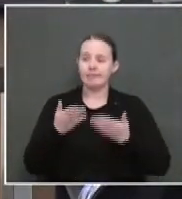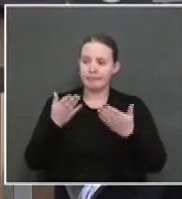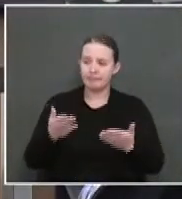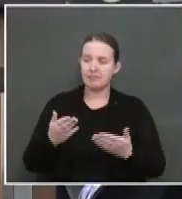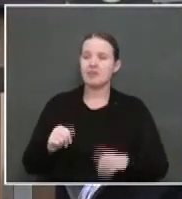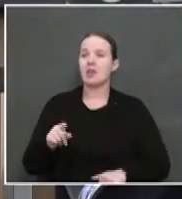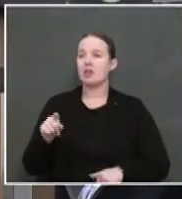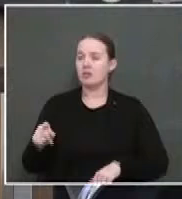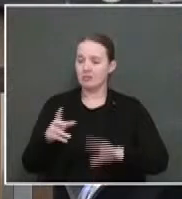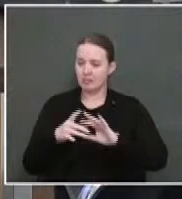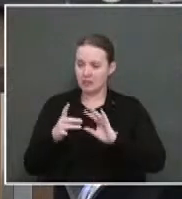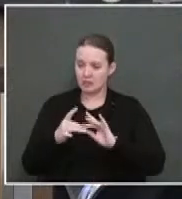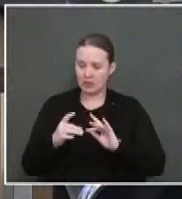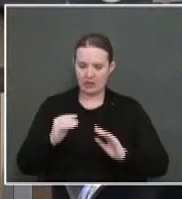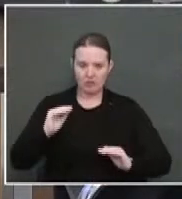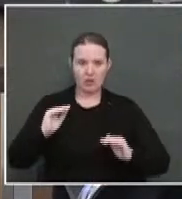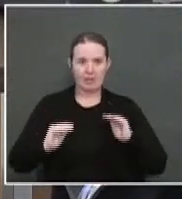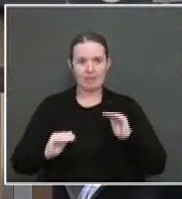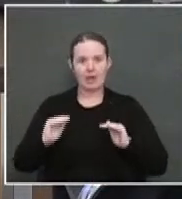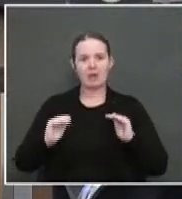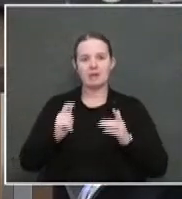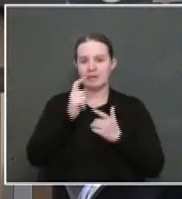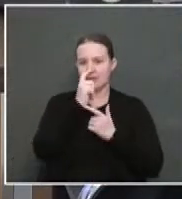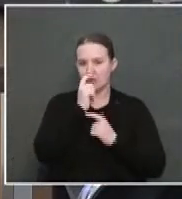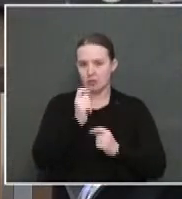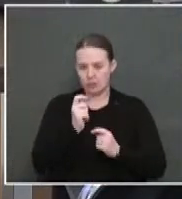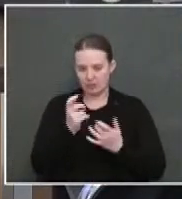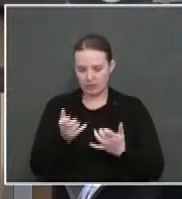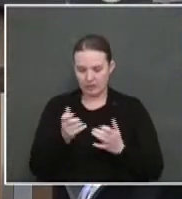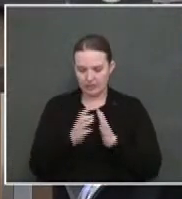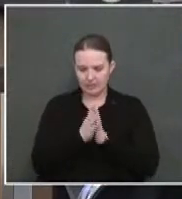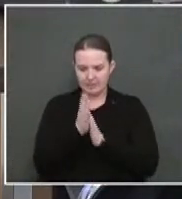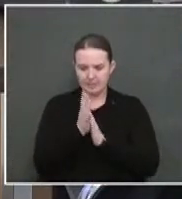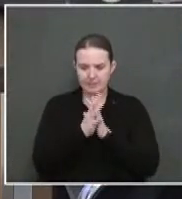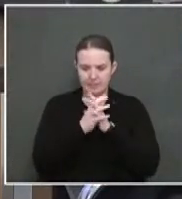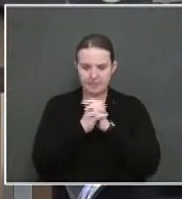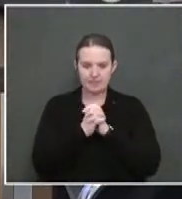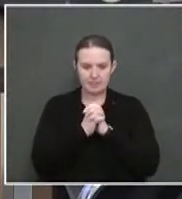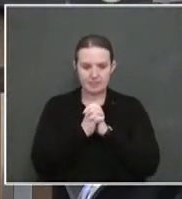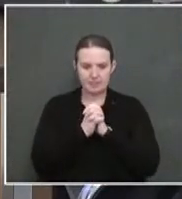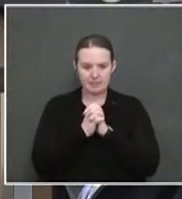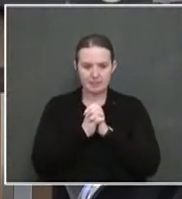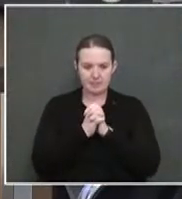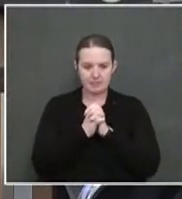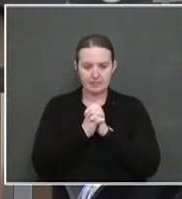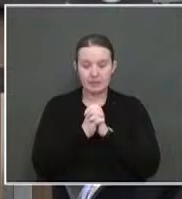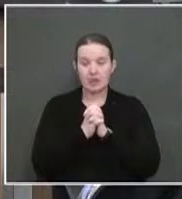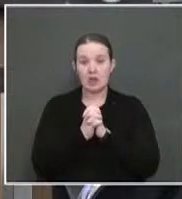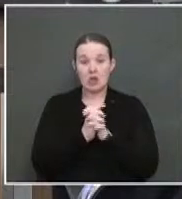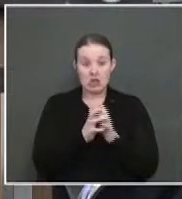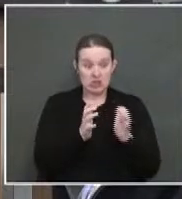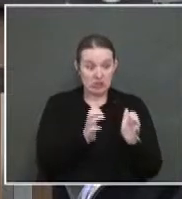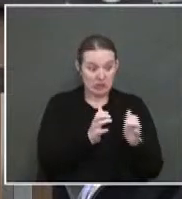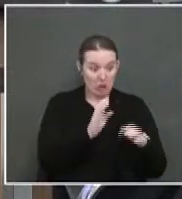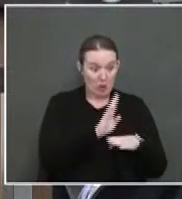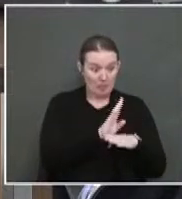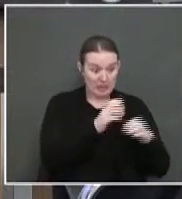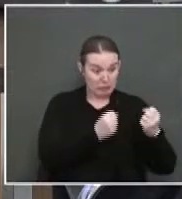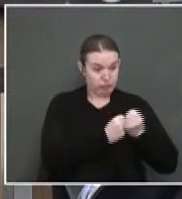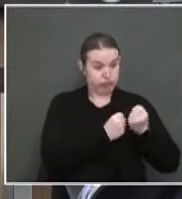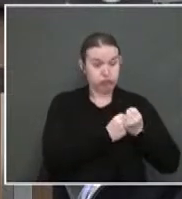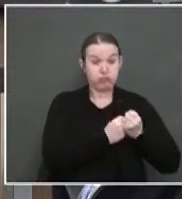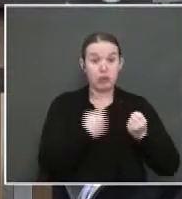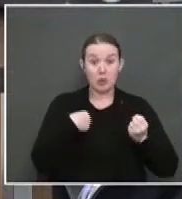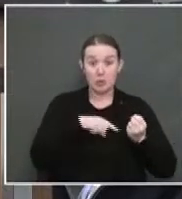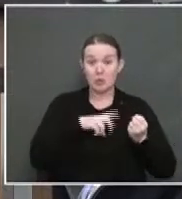about the balance of interests here, and strong supporters of small business. I think we all